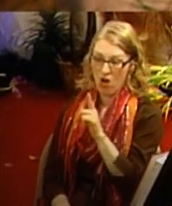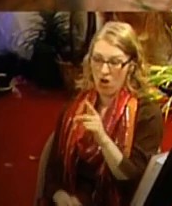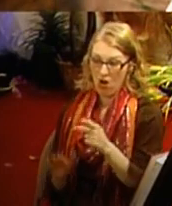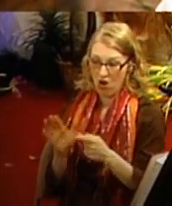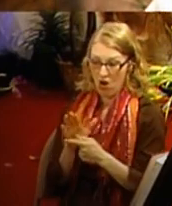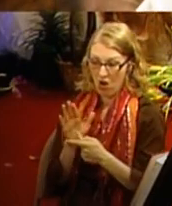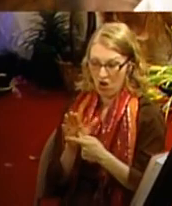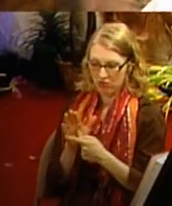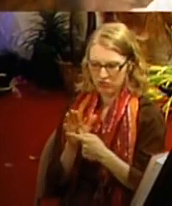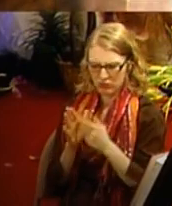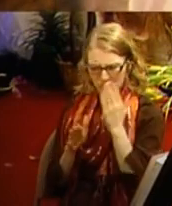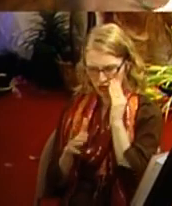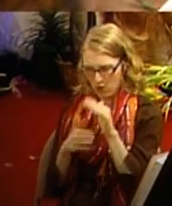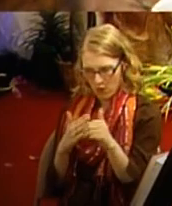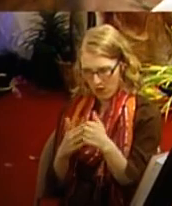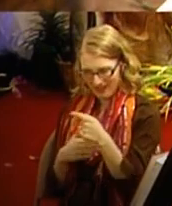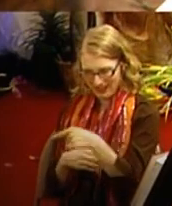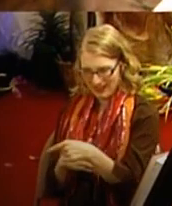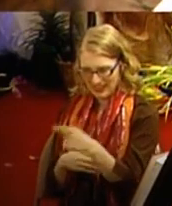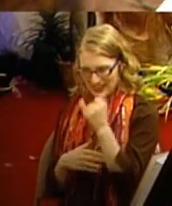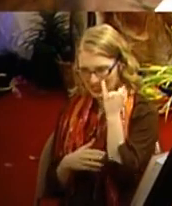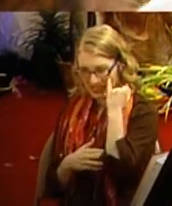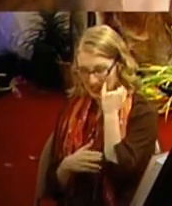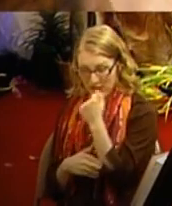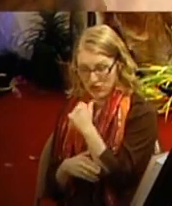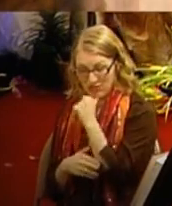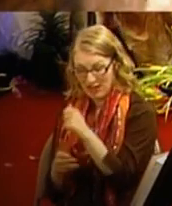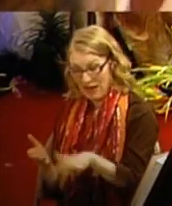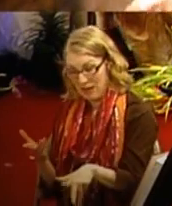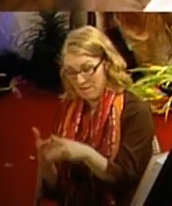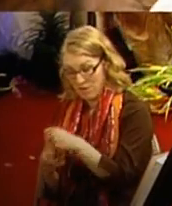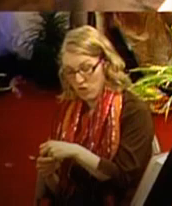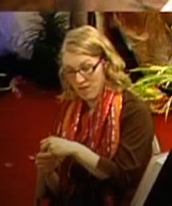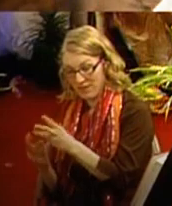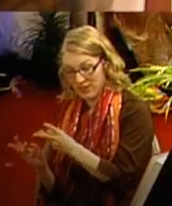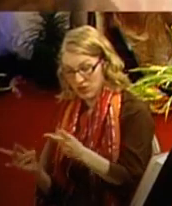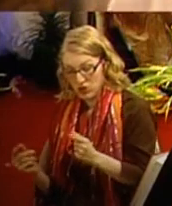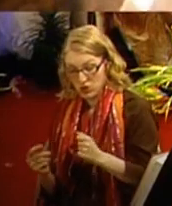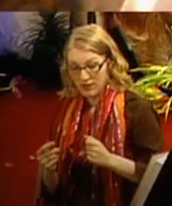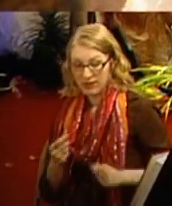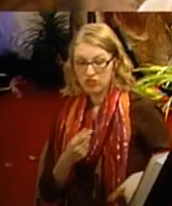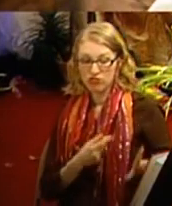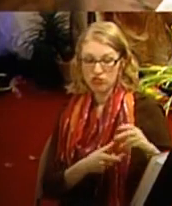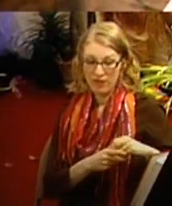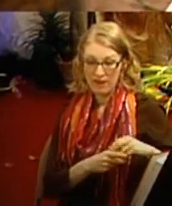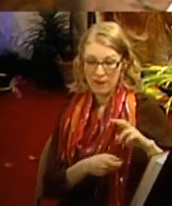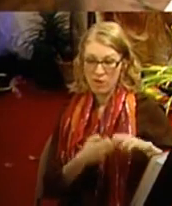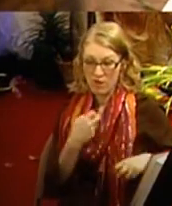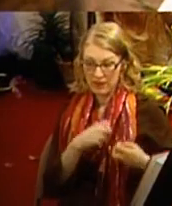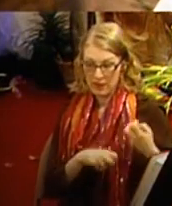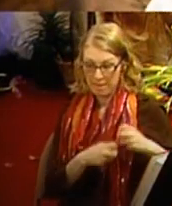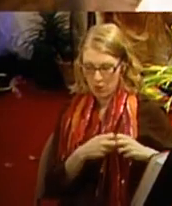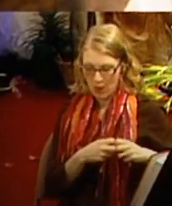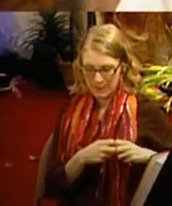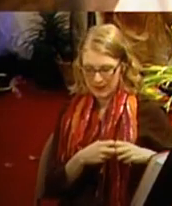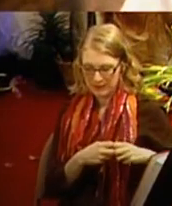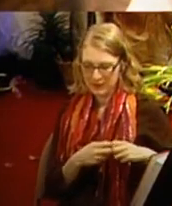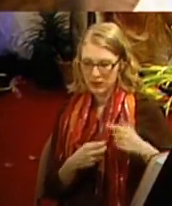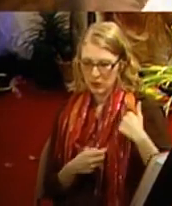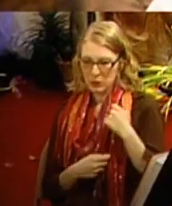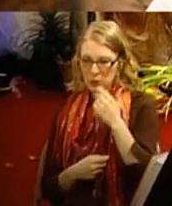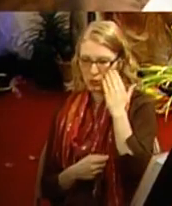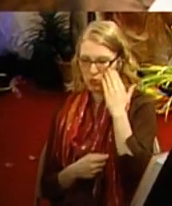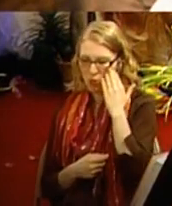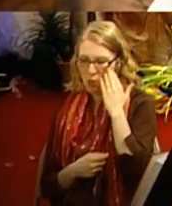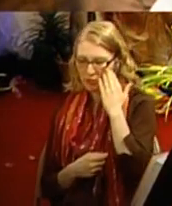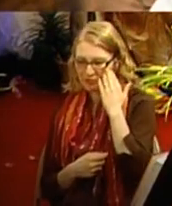We know all this. If you're not part of the solution, you're part of the problem. We know. I still can't remember who the